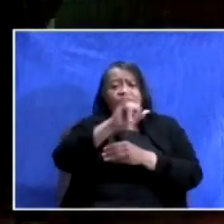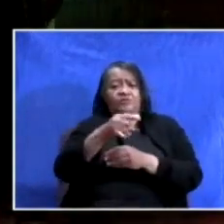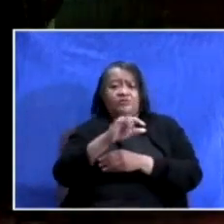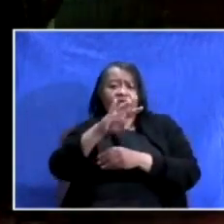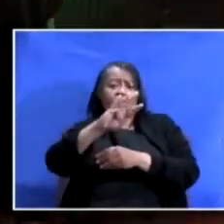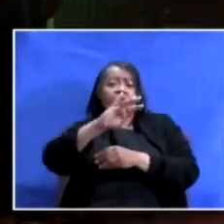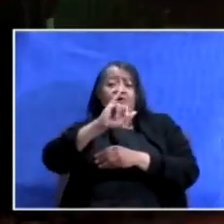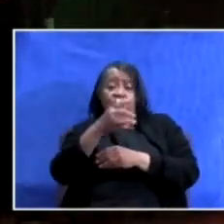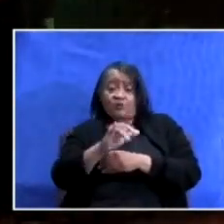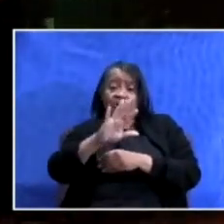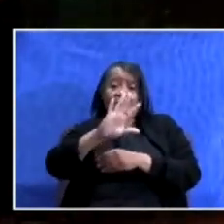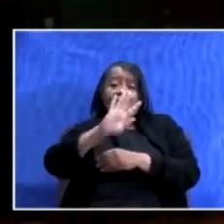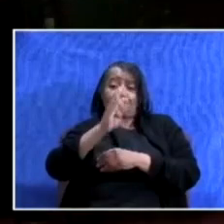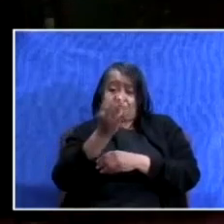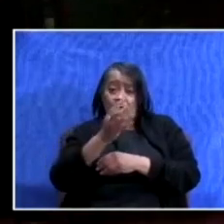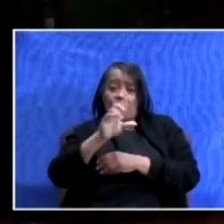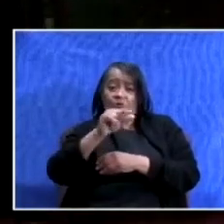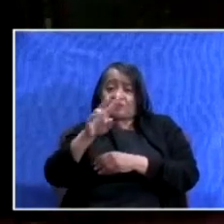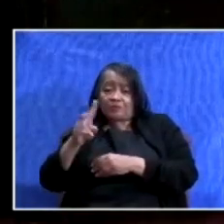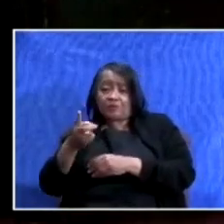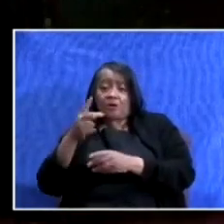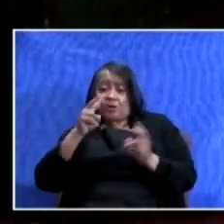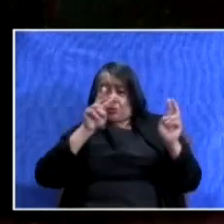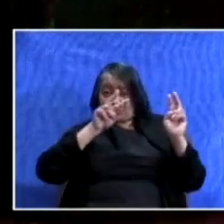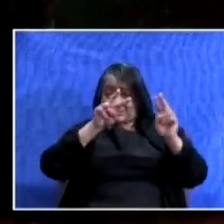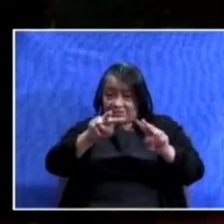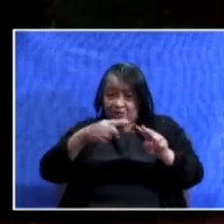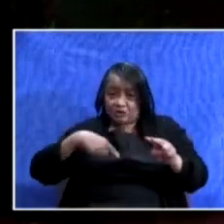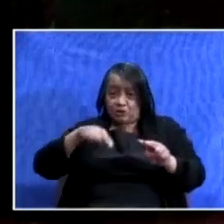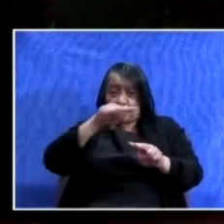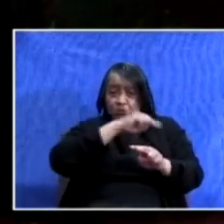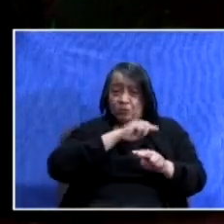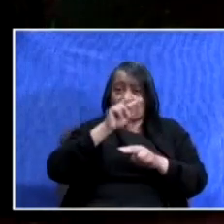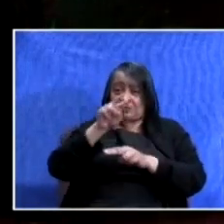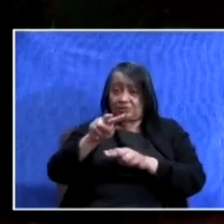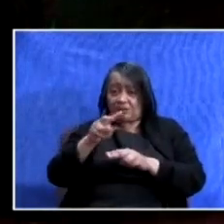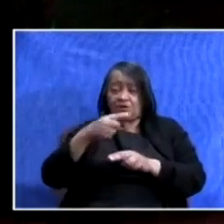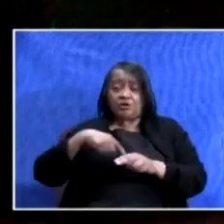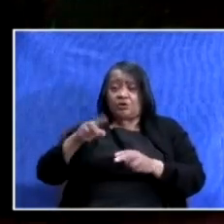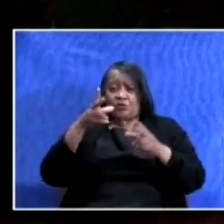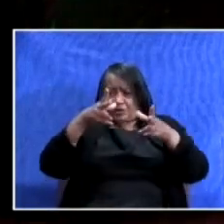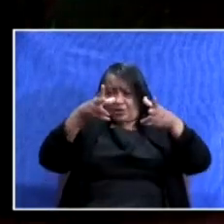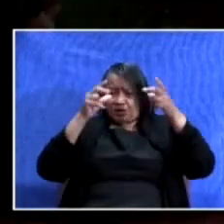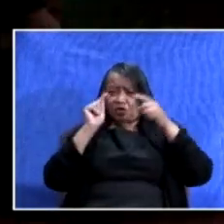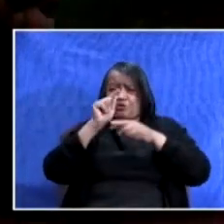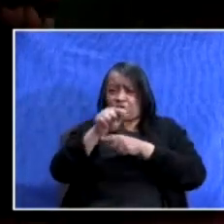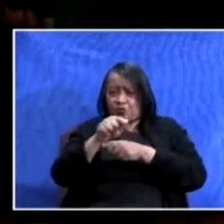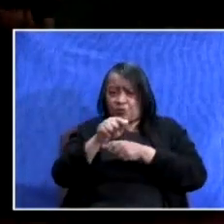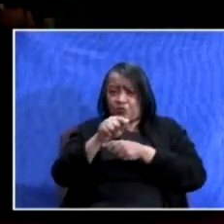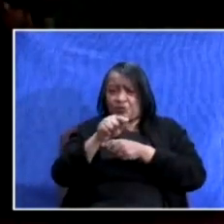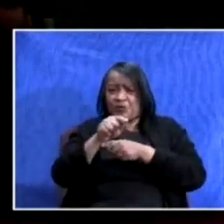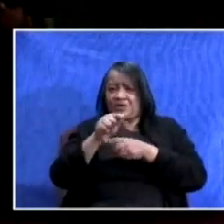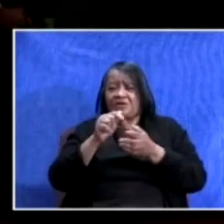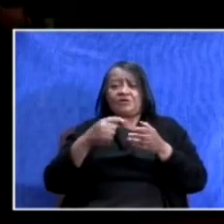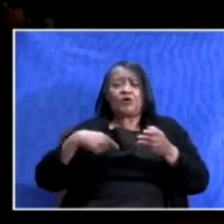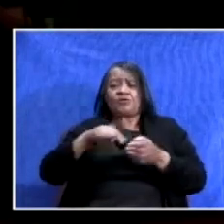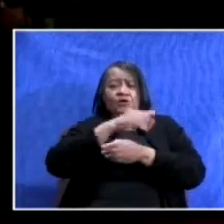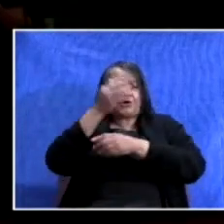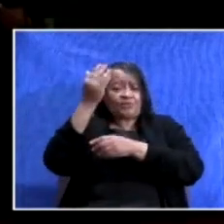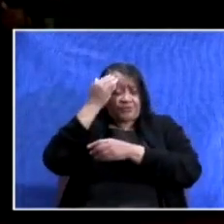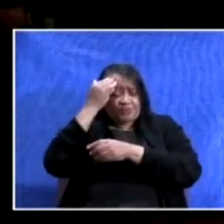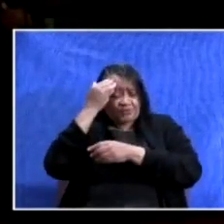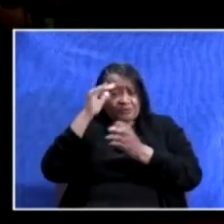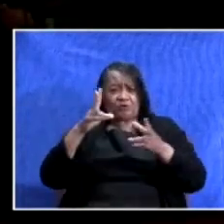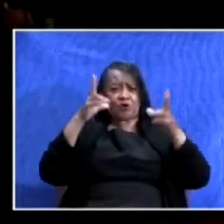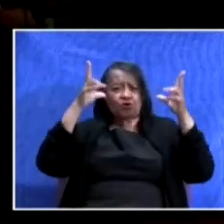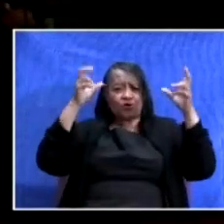4th, 2021, is that we see you. We hear you. We know your